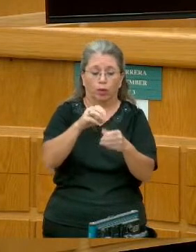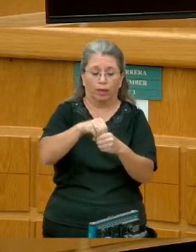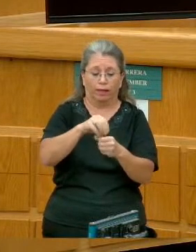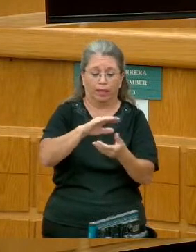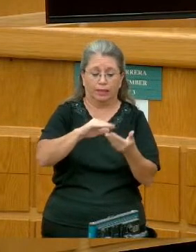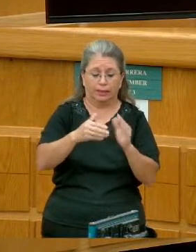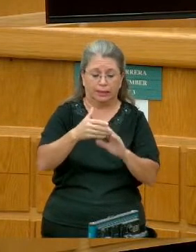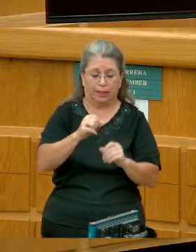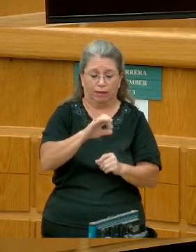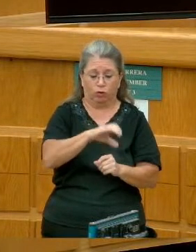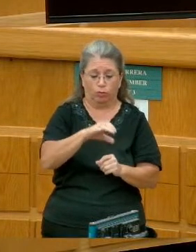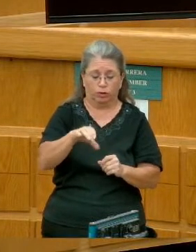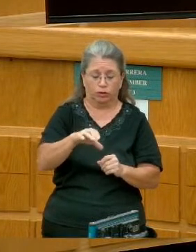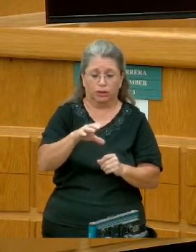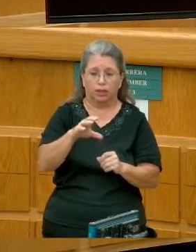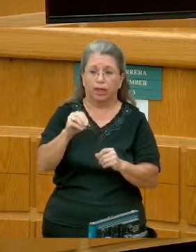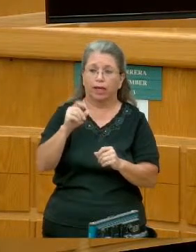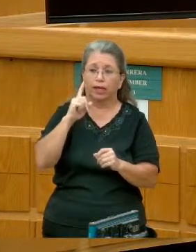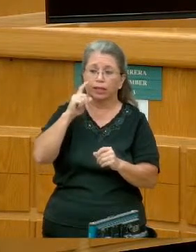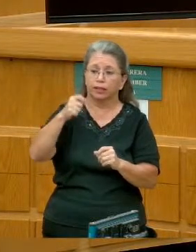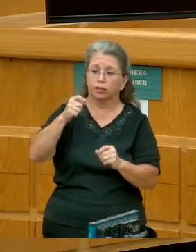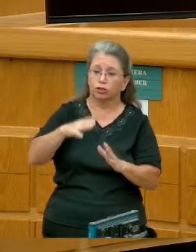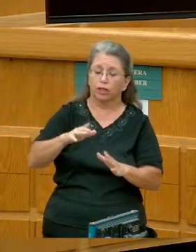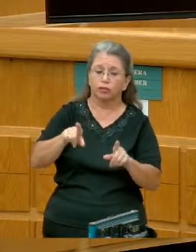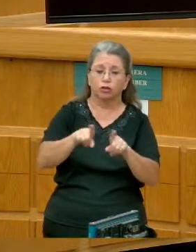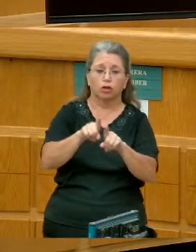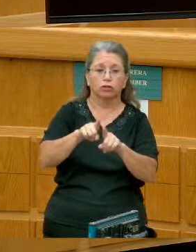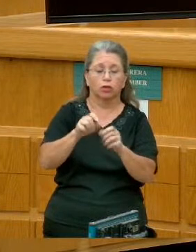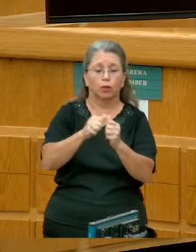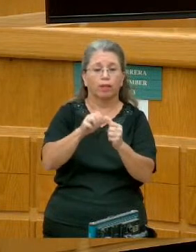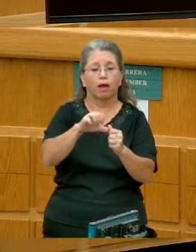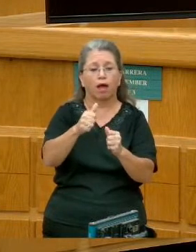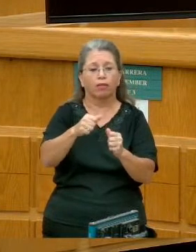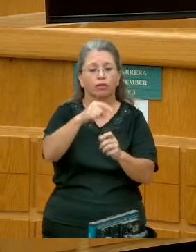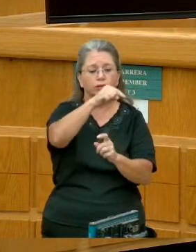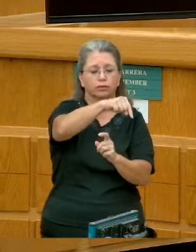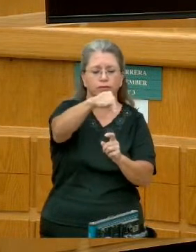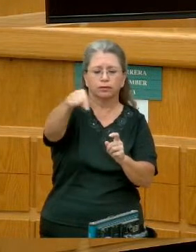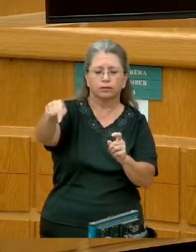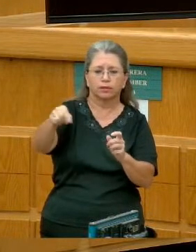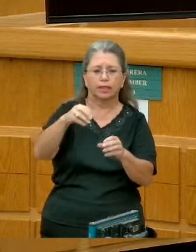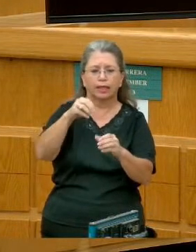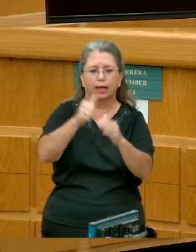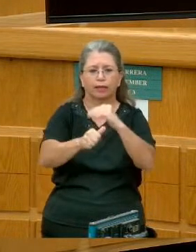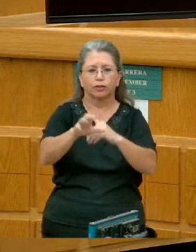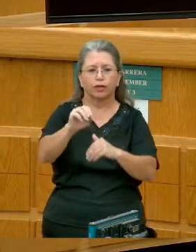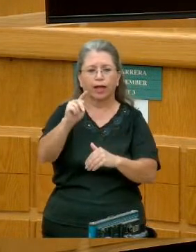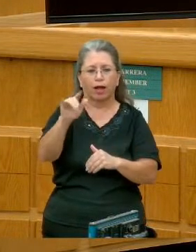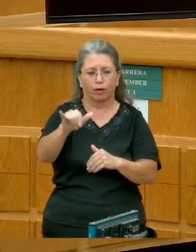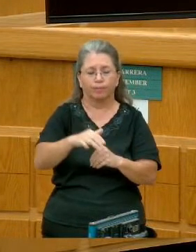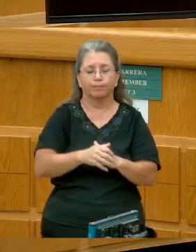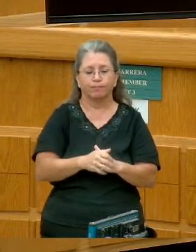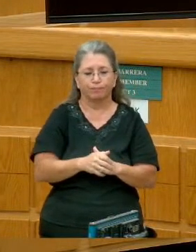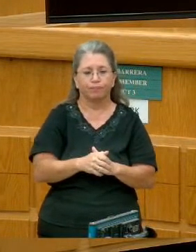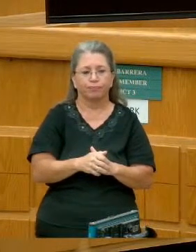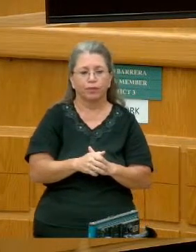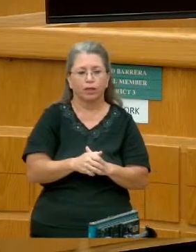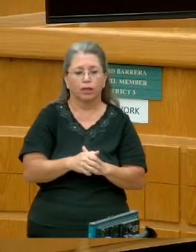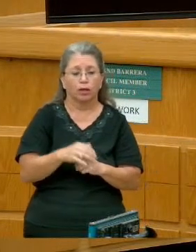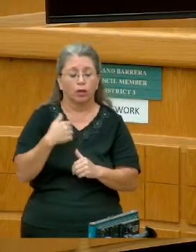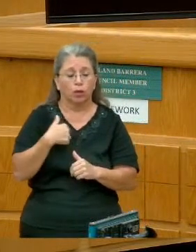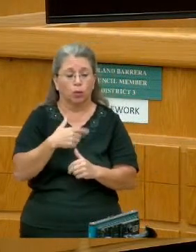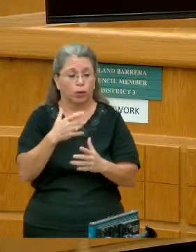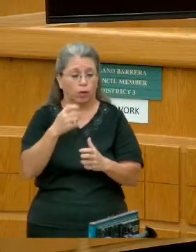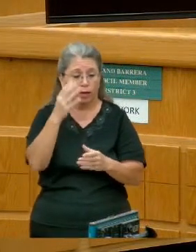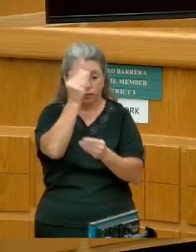county schools and the judge have been communicating as well as within the city. And we wanted to let them know that we